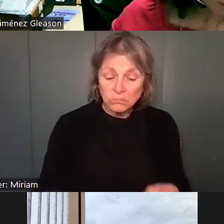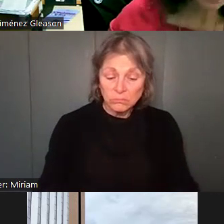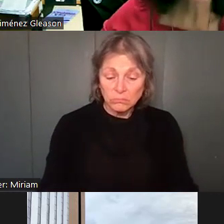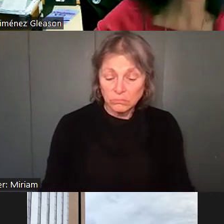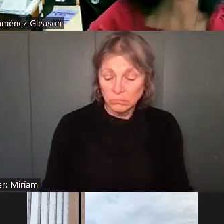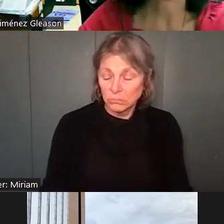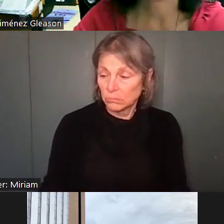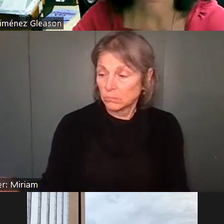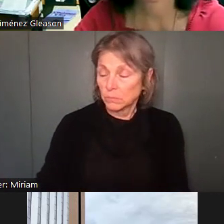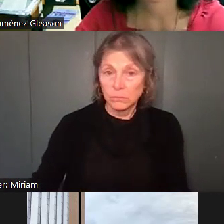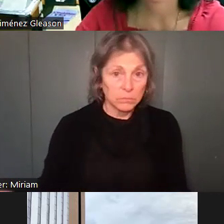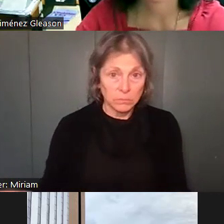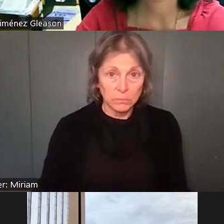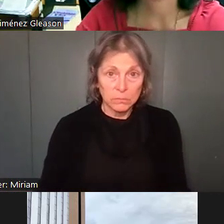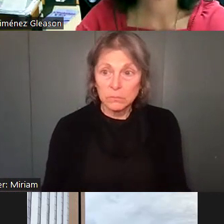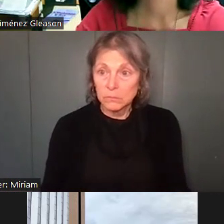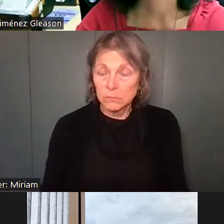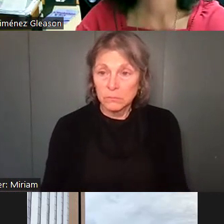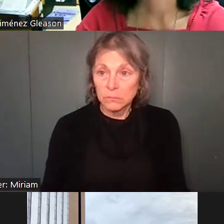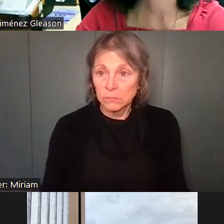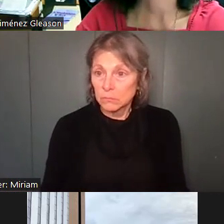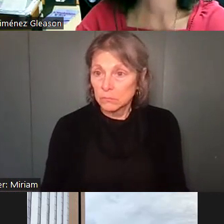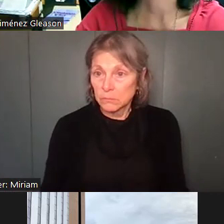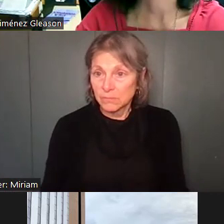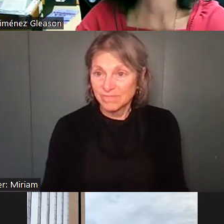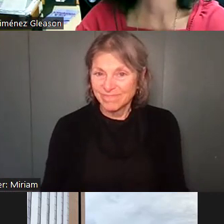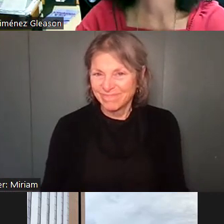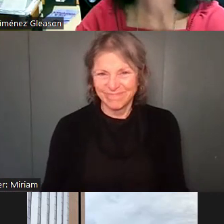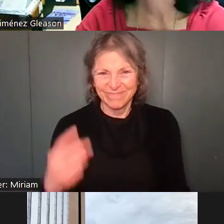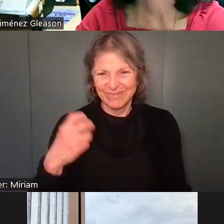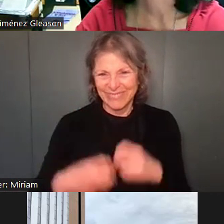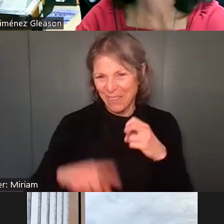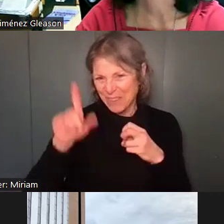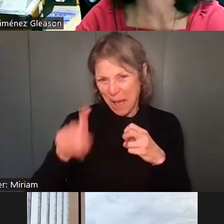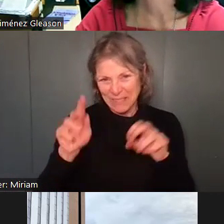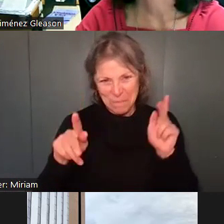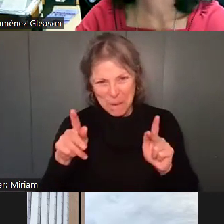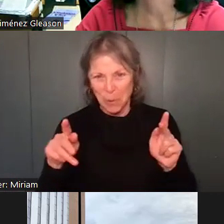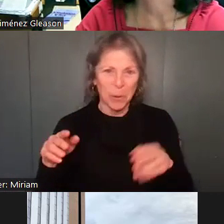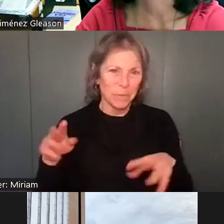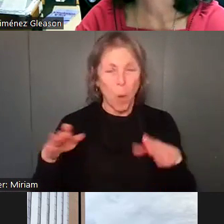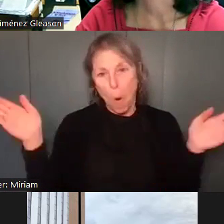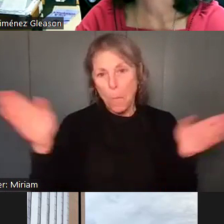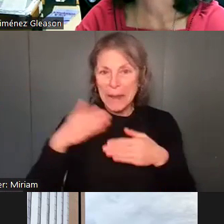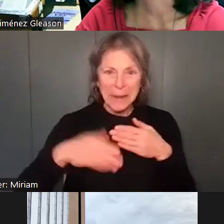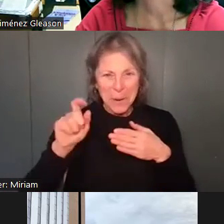and think on it? That's a tricky question to ask a group. Does anyone need more time?